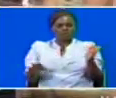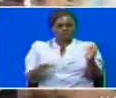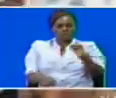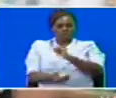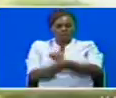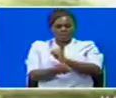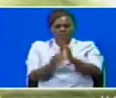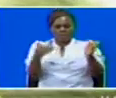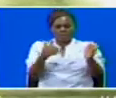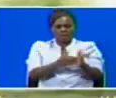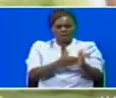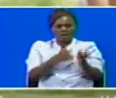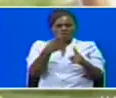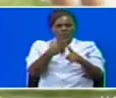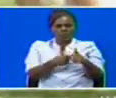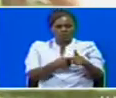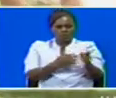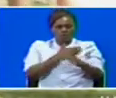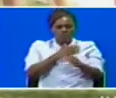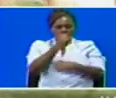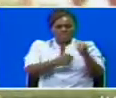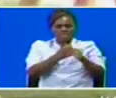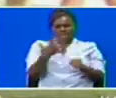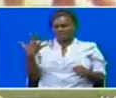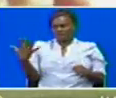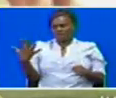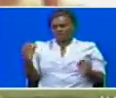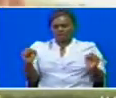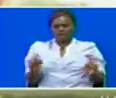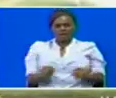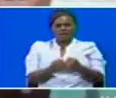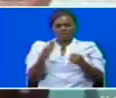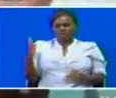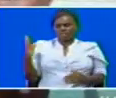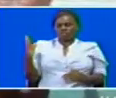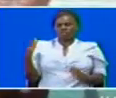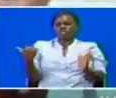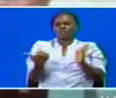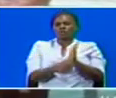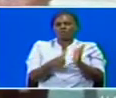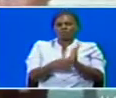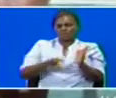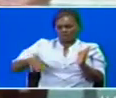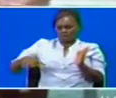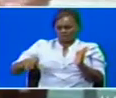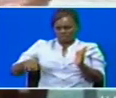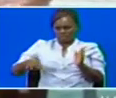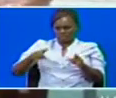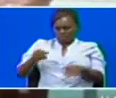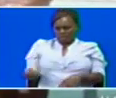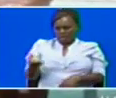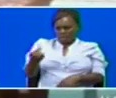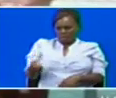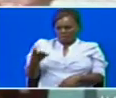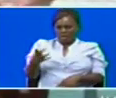advisory, which had been in existence for more than 5 years, came as a result of insecurity in the county owing to constant terror